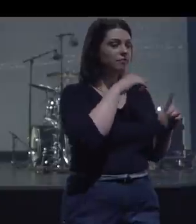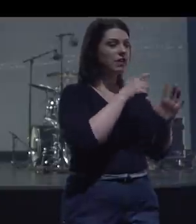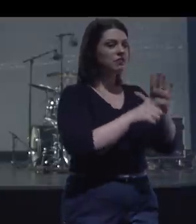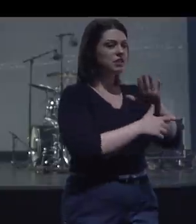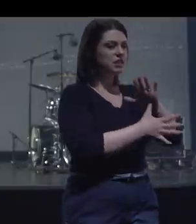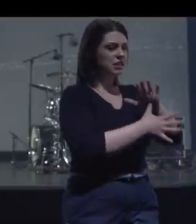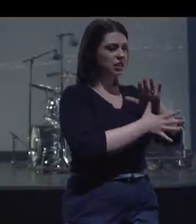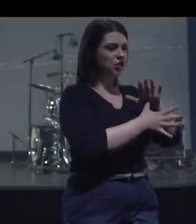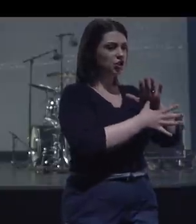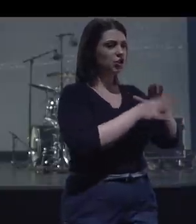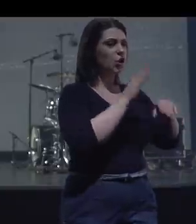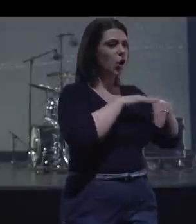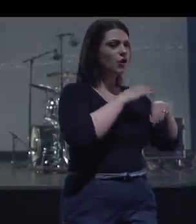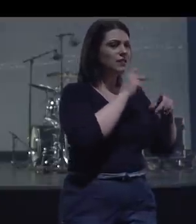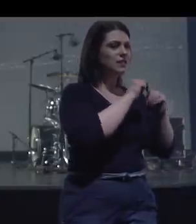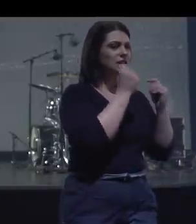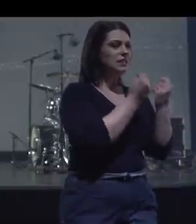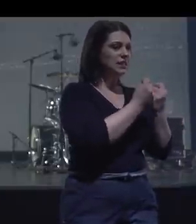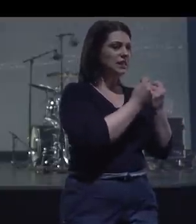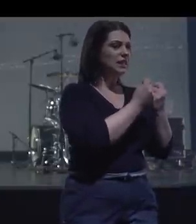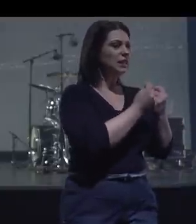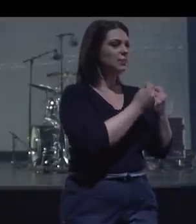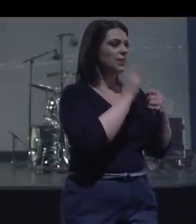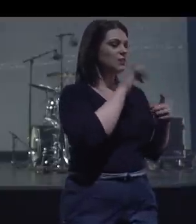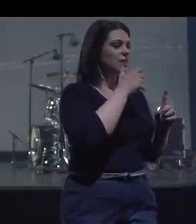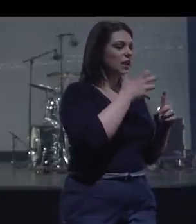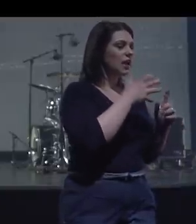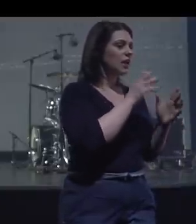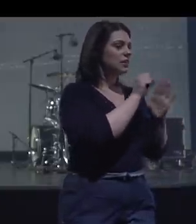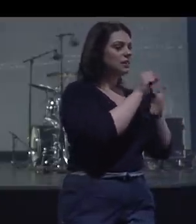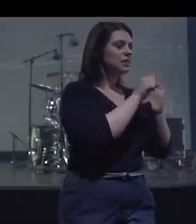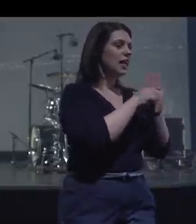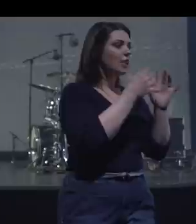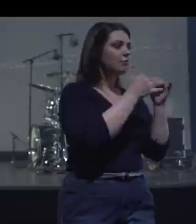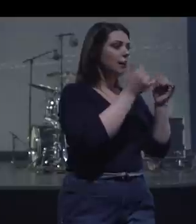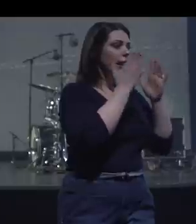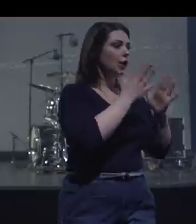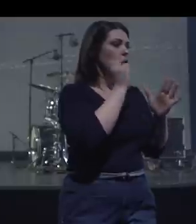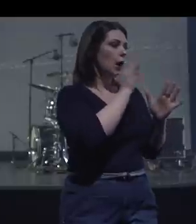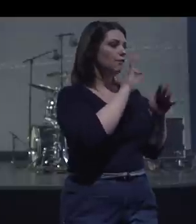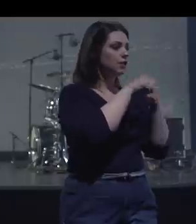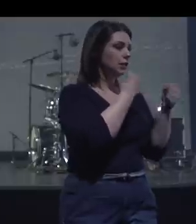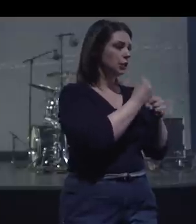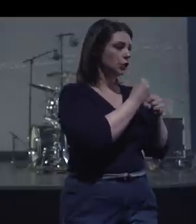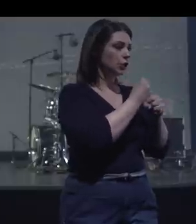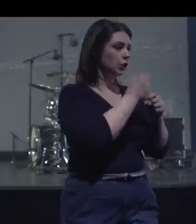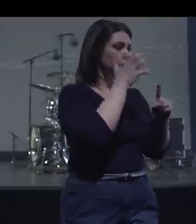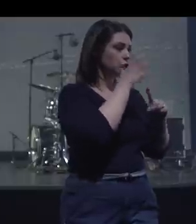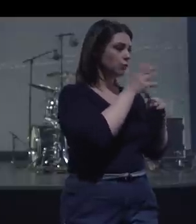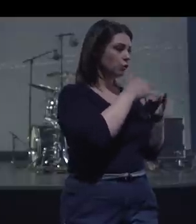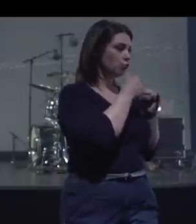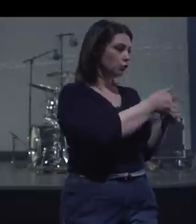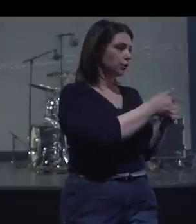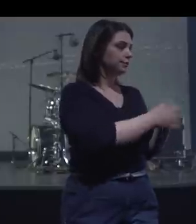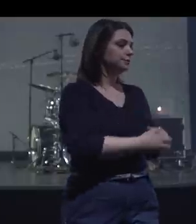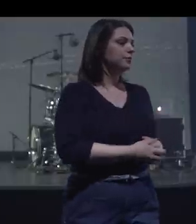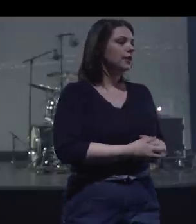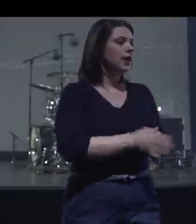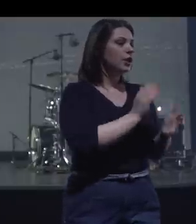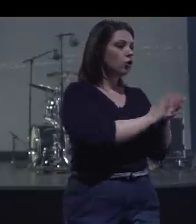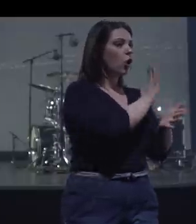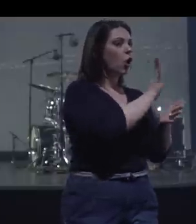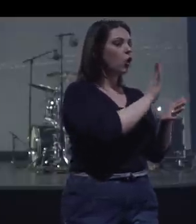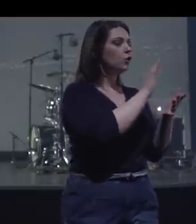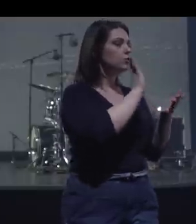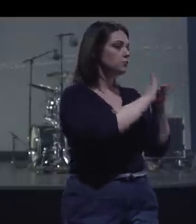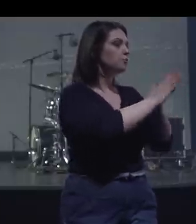J.C. Holloway, who was the state player of the year multiple years. He was gonna go play at Iowa State the next year. In college, he would be an all